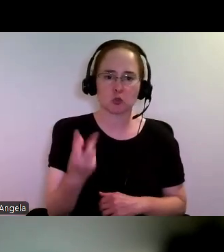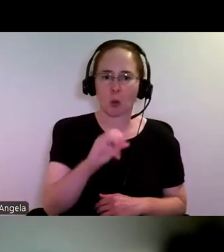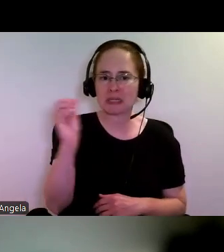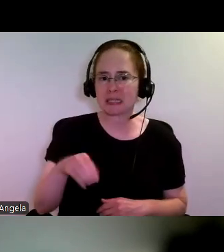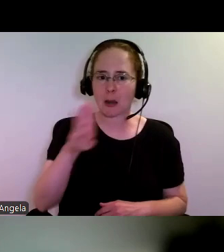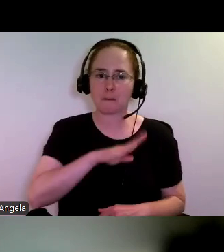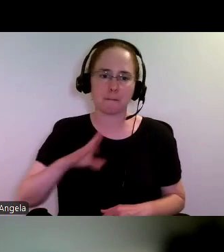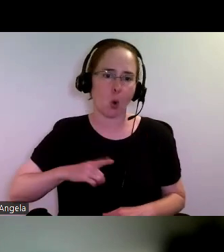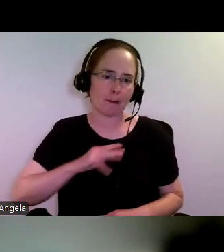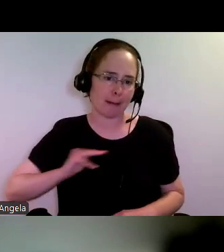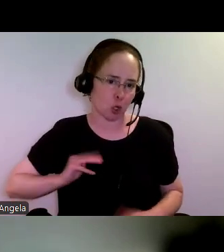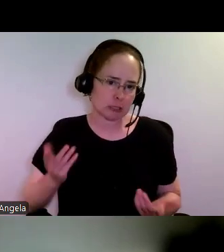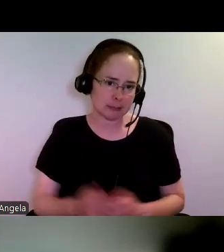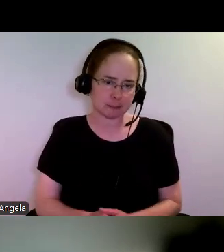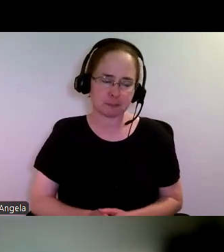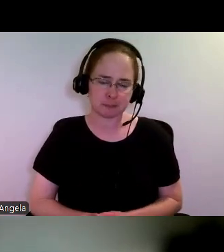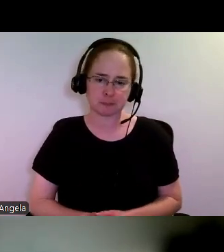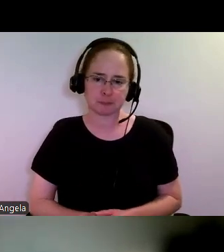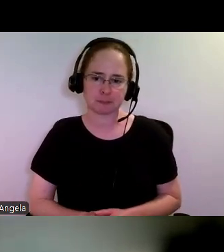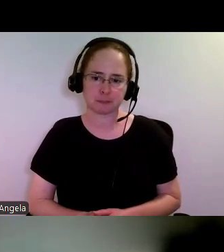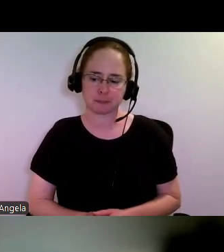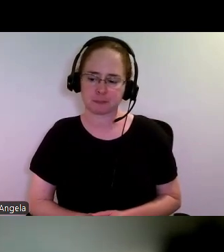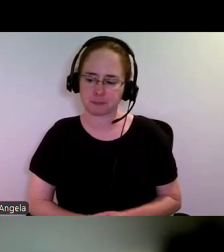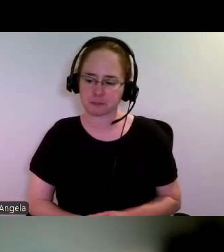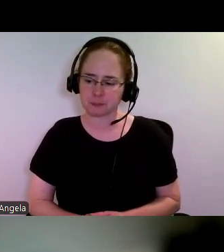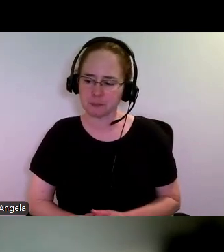identified as board members. Next slide, please.